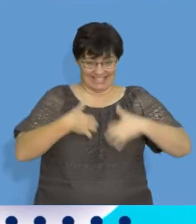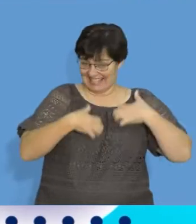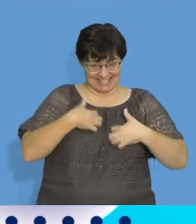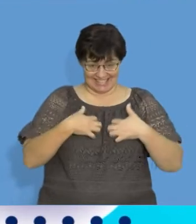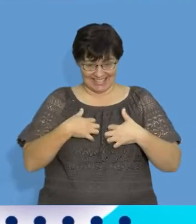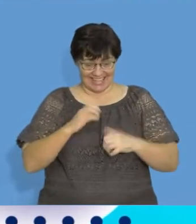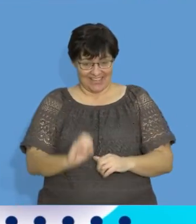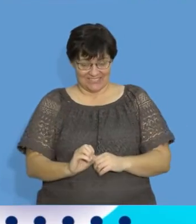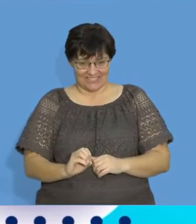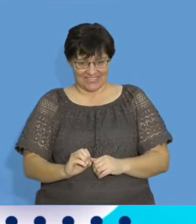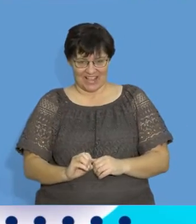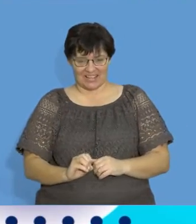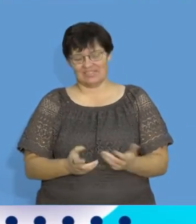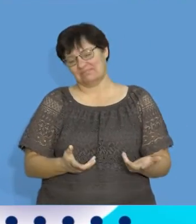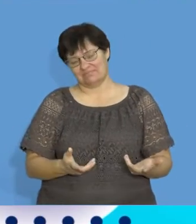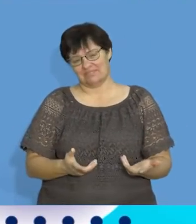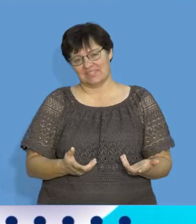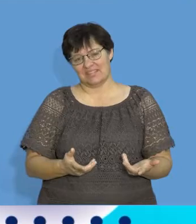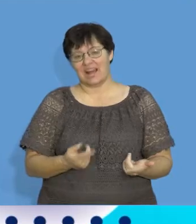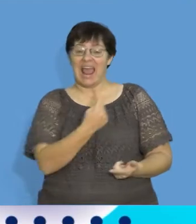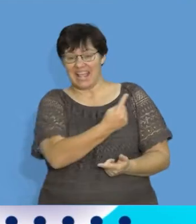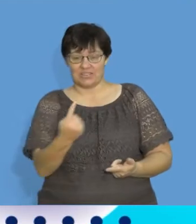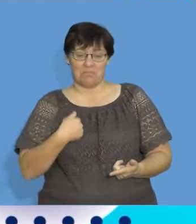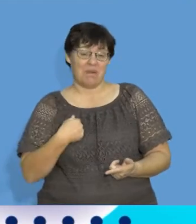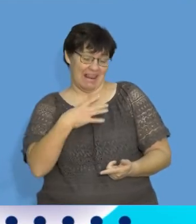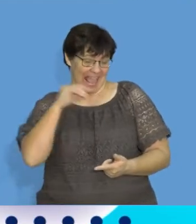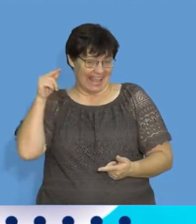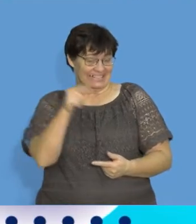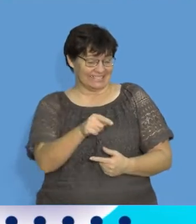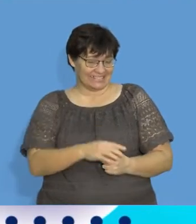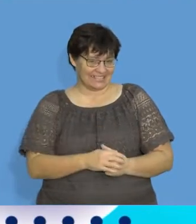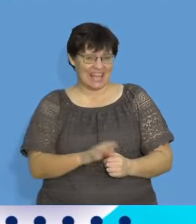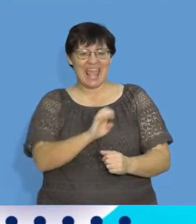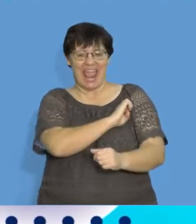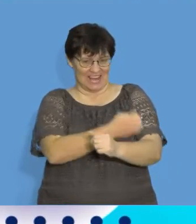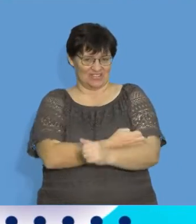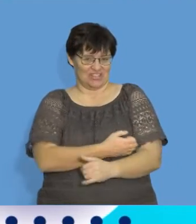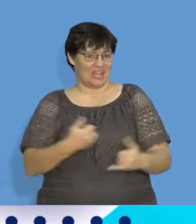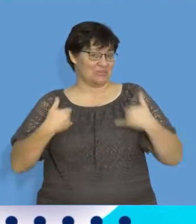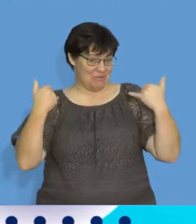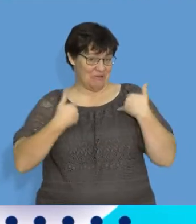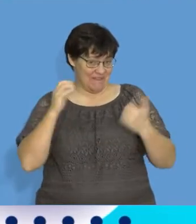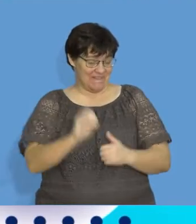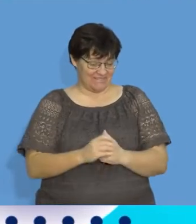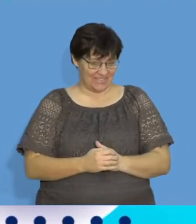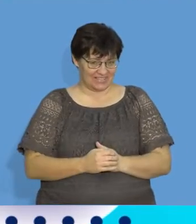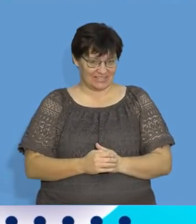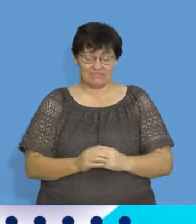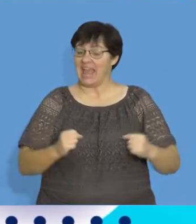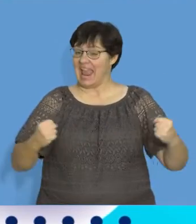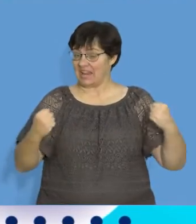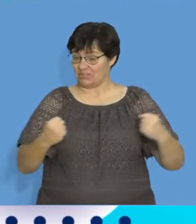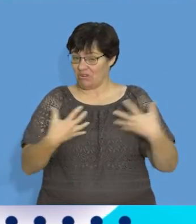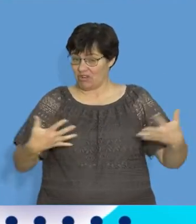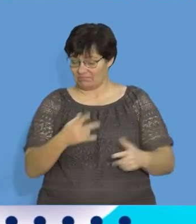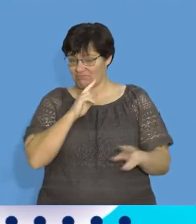and I like this. I say this about every section. I like this section. Energy's fun, okay? So we're going to get lots of energy. Hopefully we're